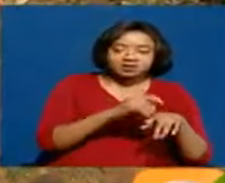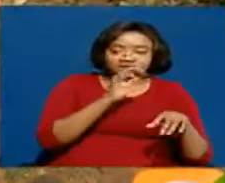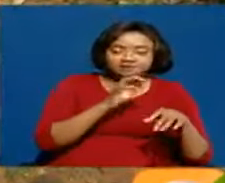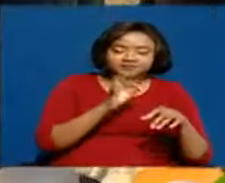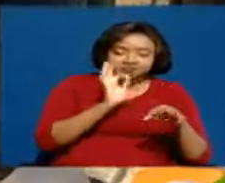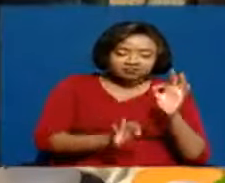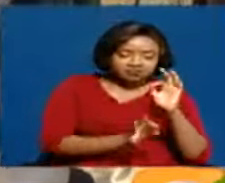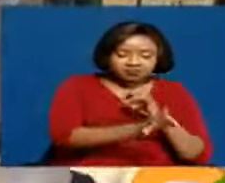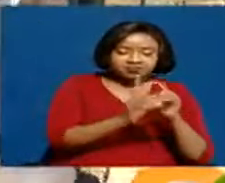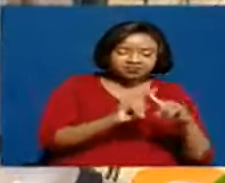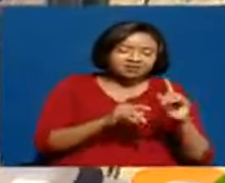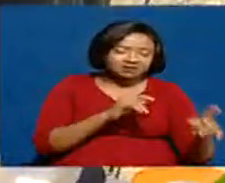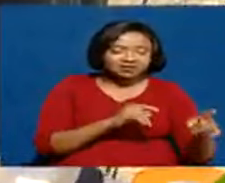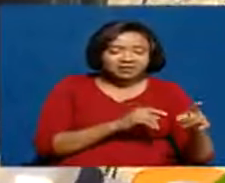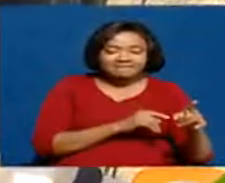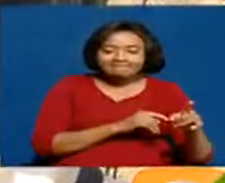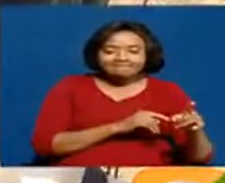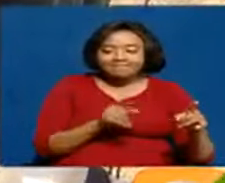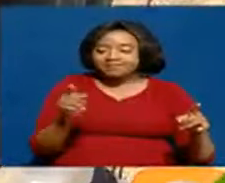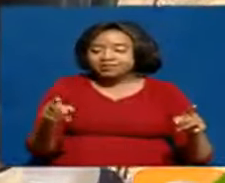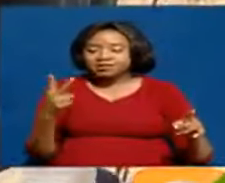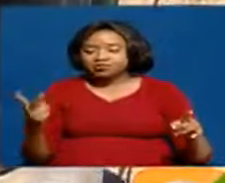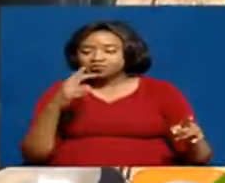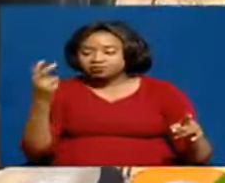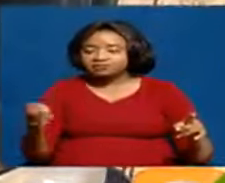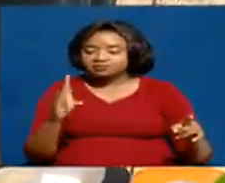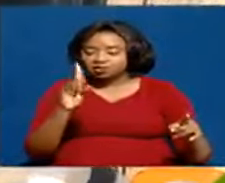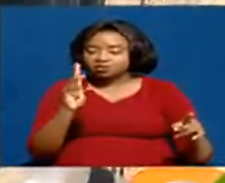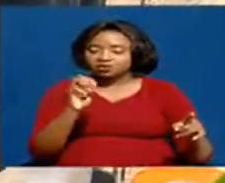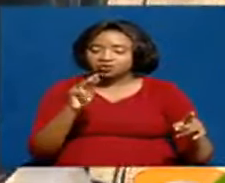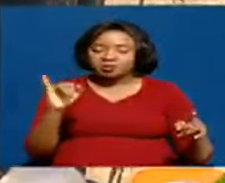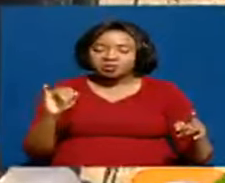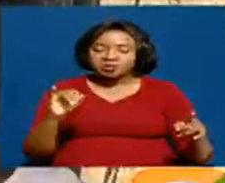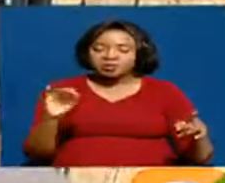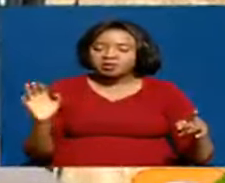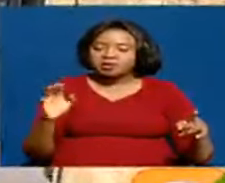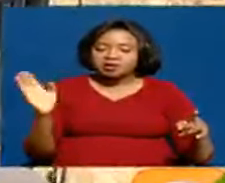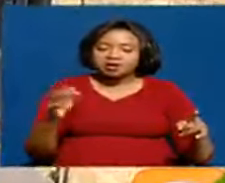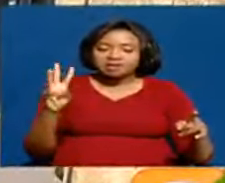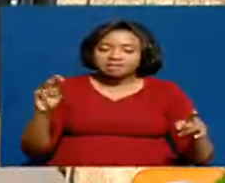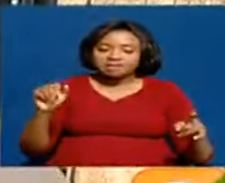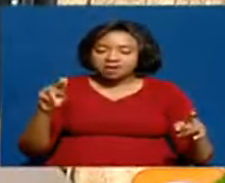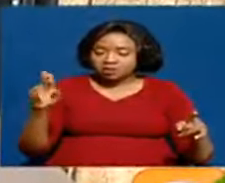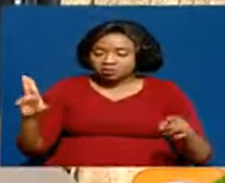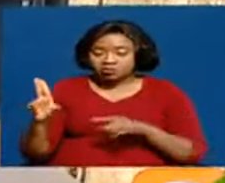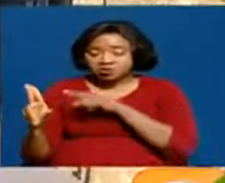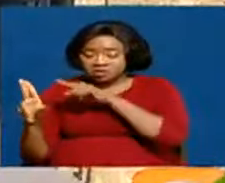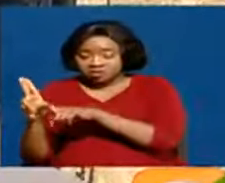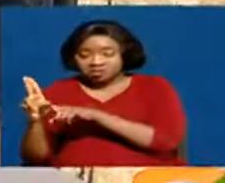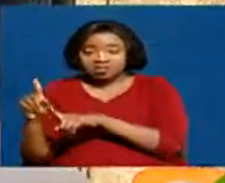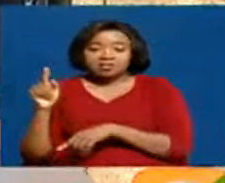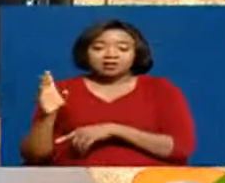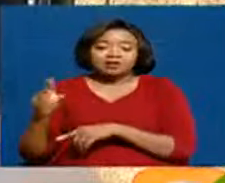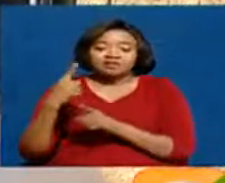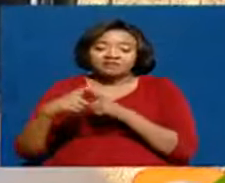receiving treatment. Hawa vijana ni Domi na Manu, na watoto wa secondary Kambi form 1. Vijana moja huyo mwenye anaitwa Manu anasoma Kambi